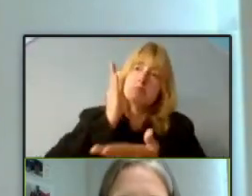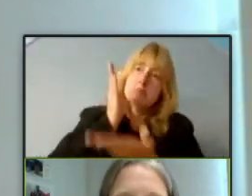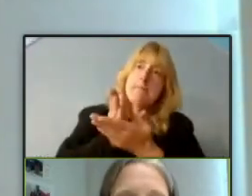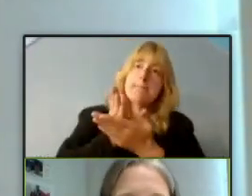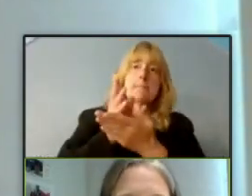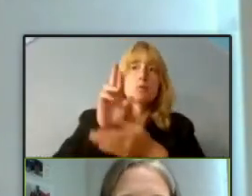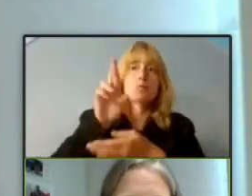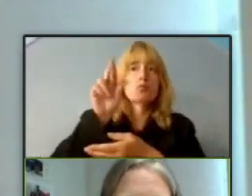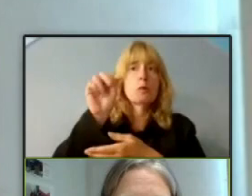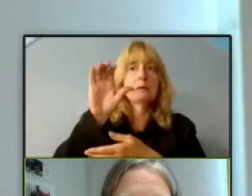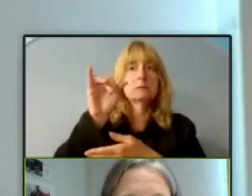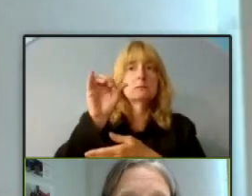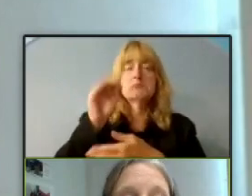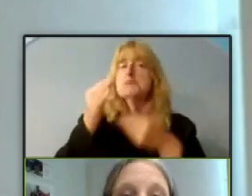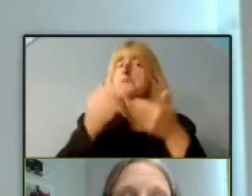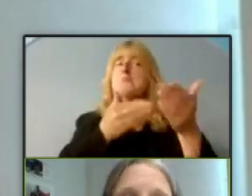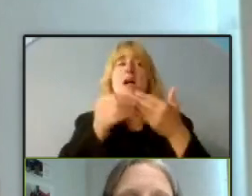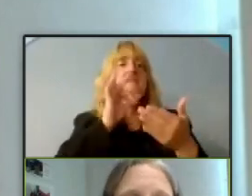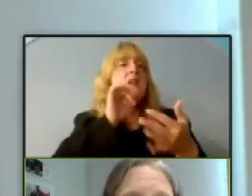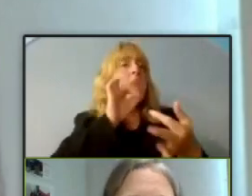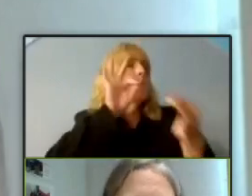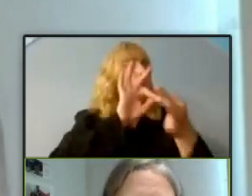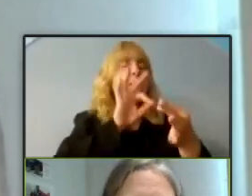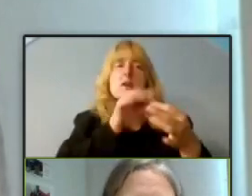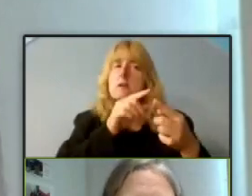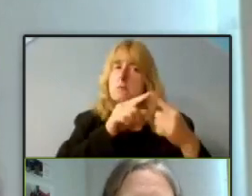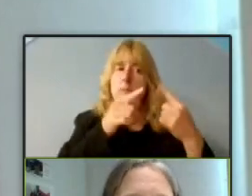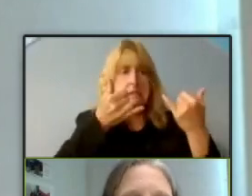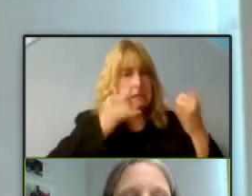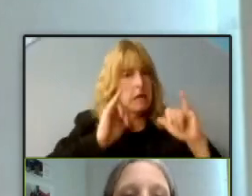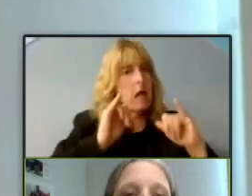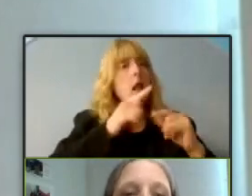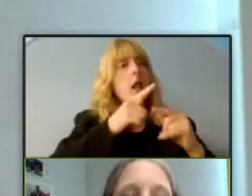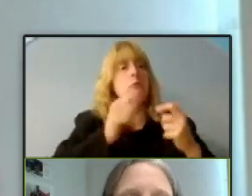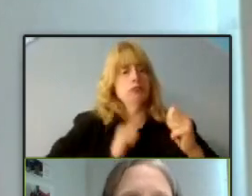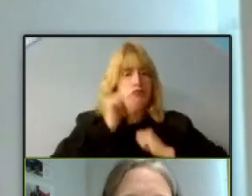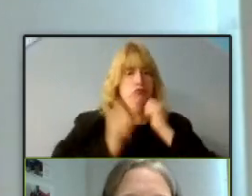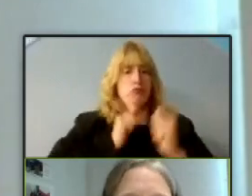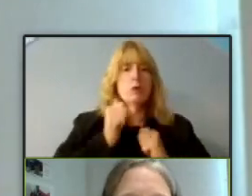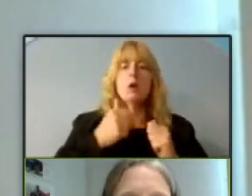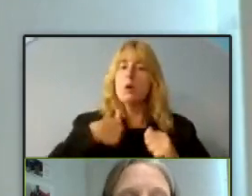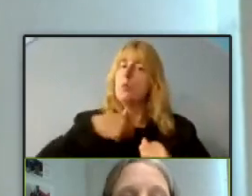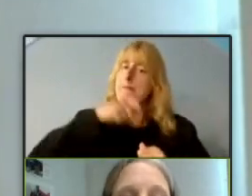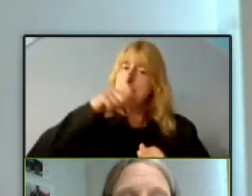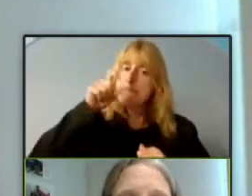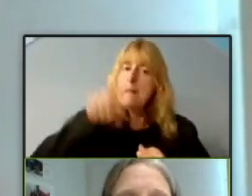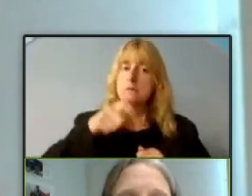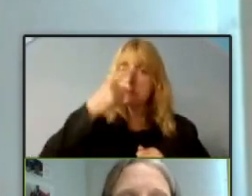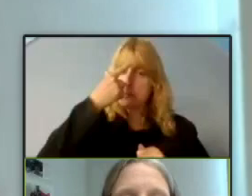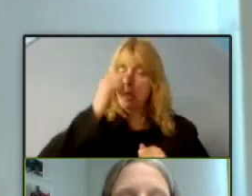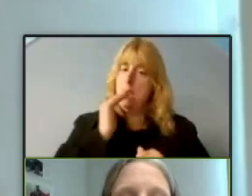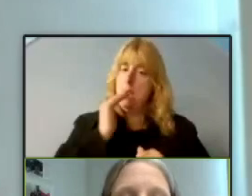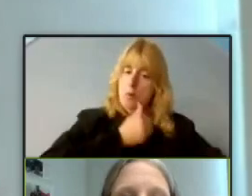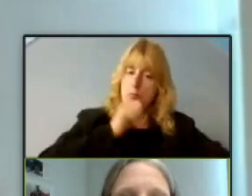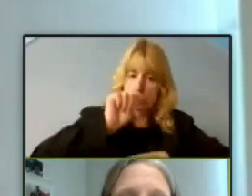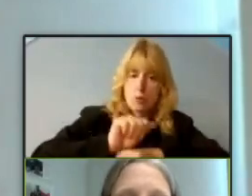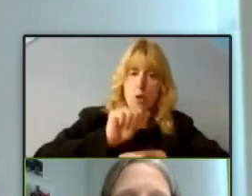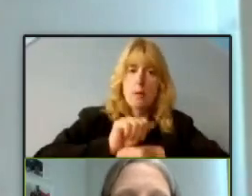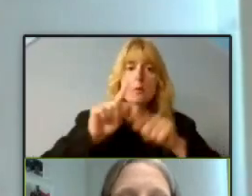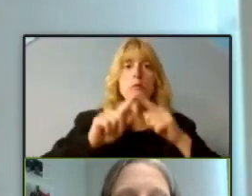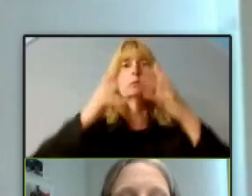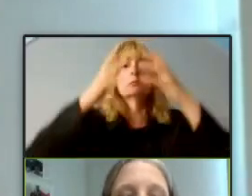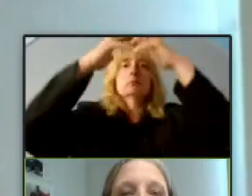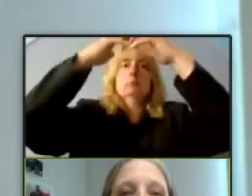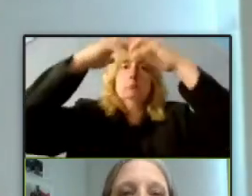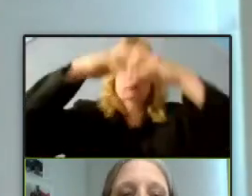imperfect as you are. We must do this because it is our job to dismantle the racist